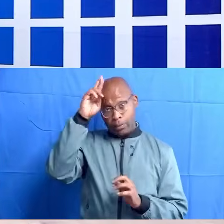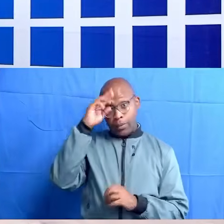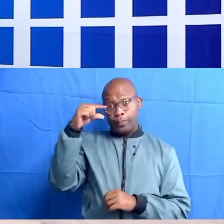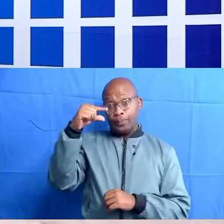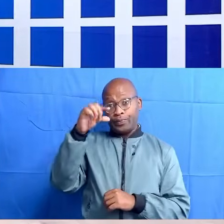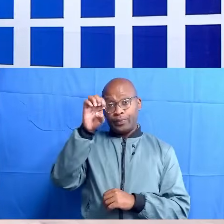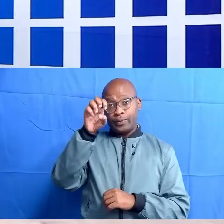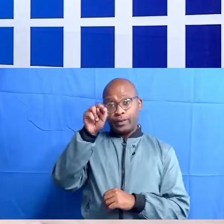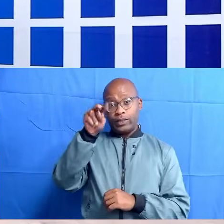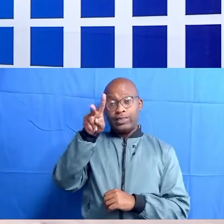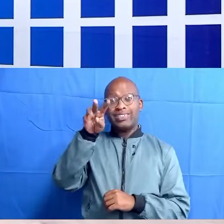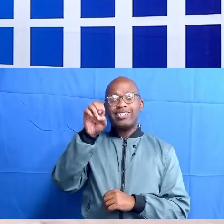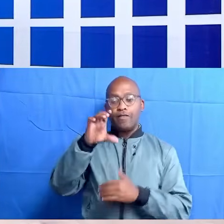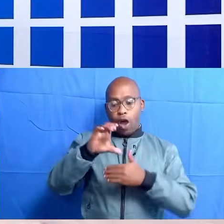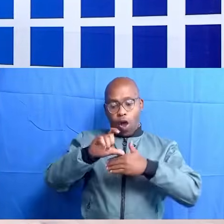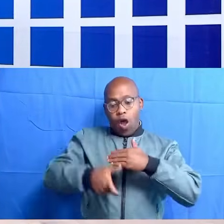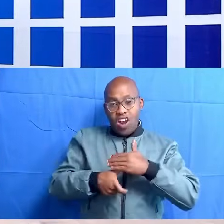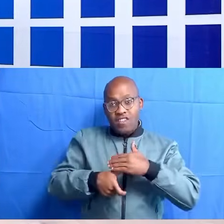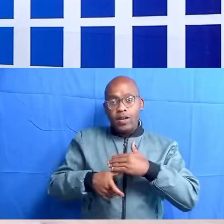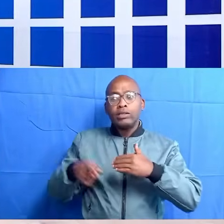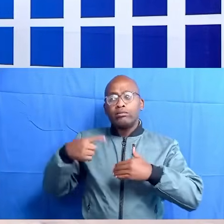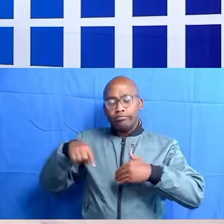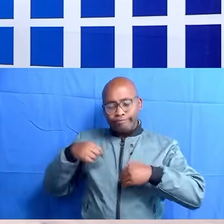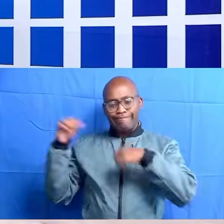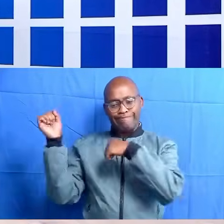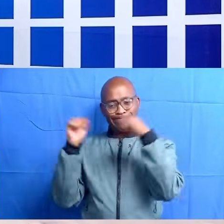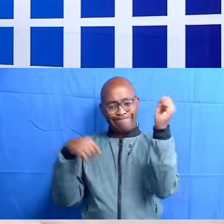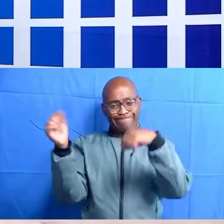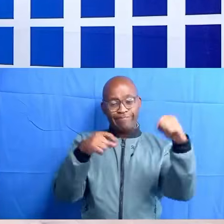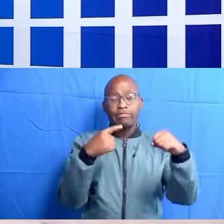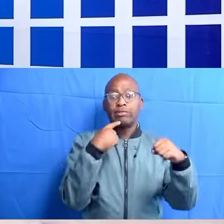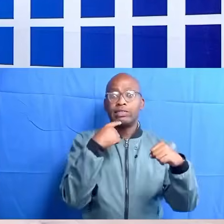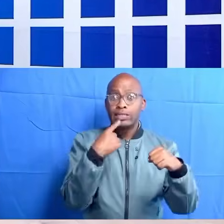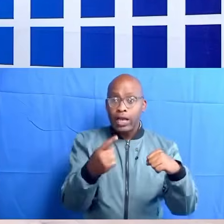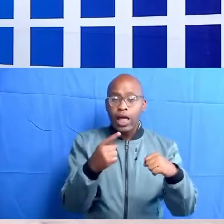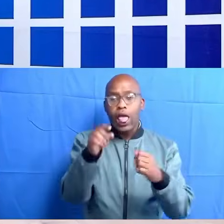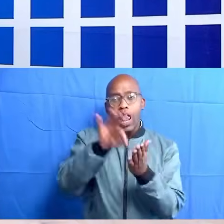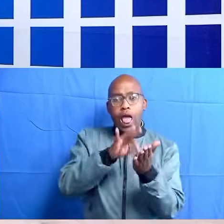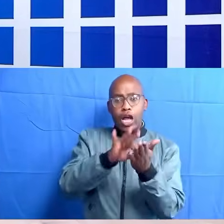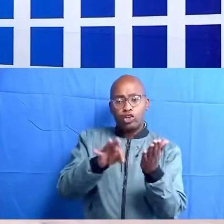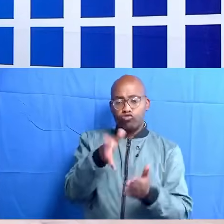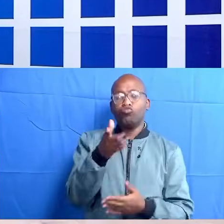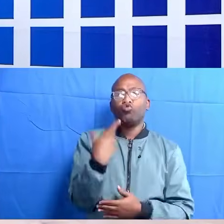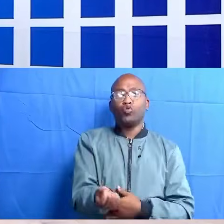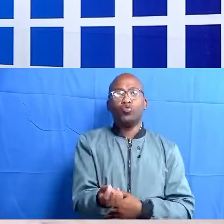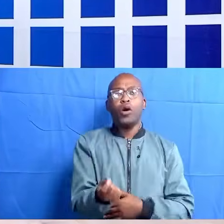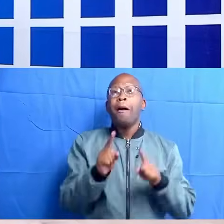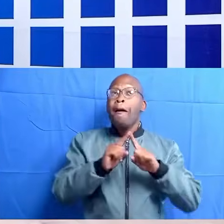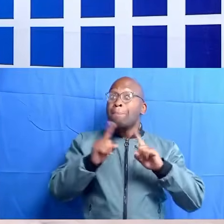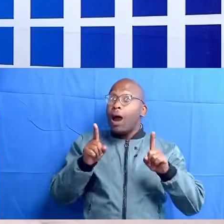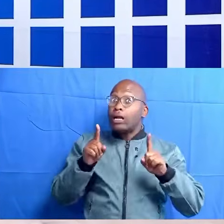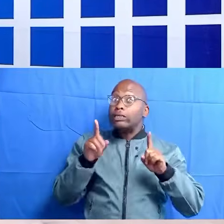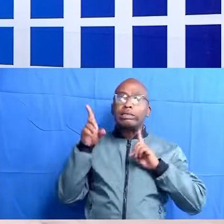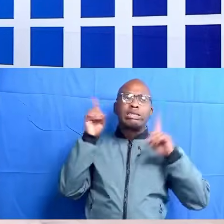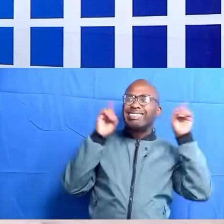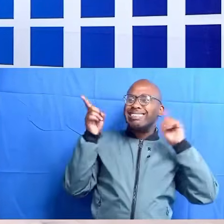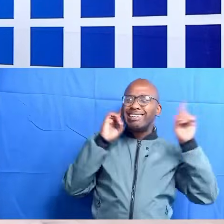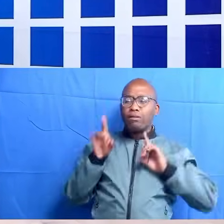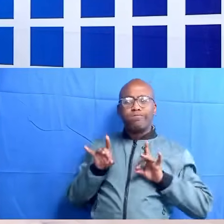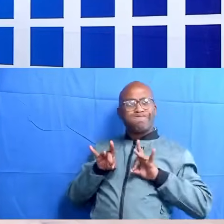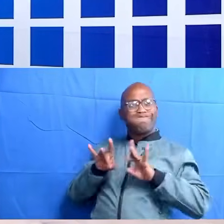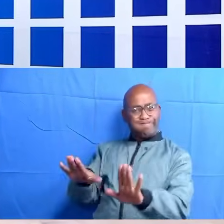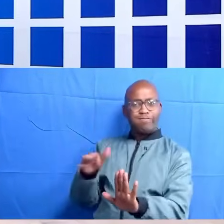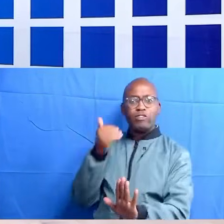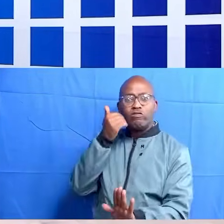Conference that there will be elections, in which DM refused to hold. Hence now the guerrilla